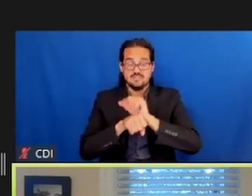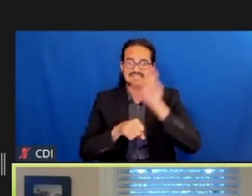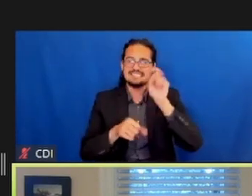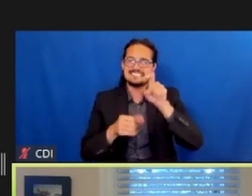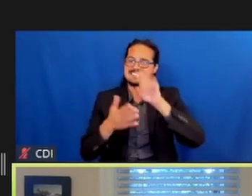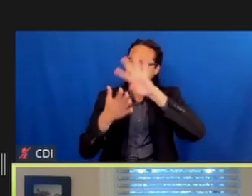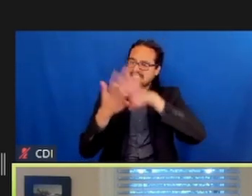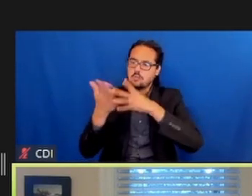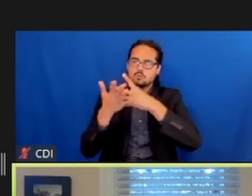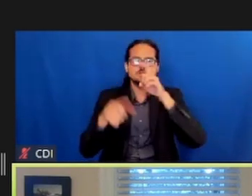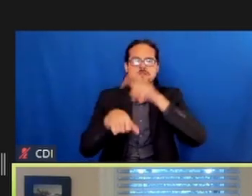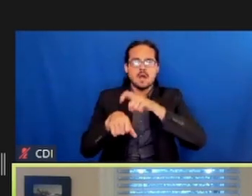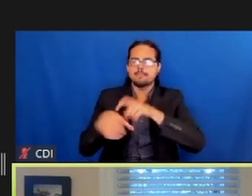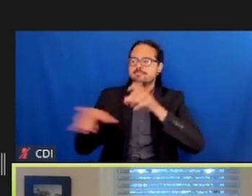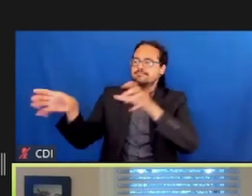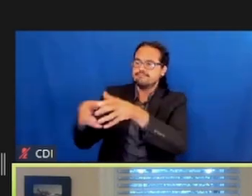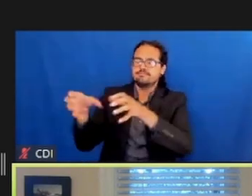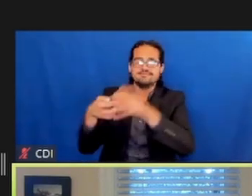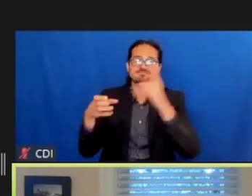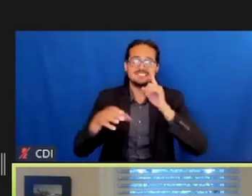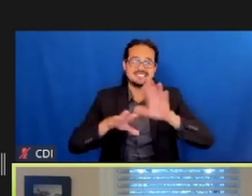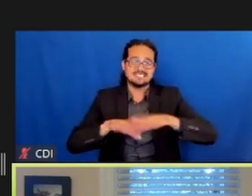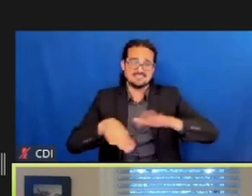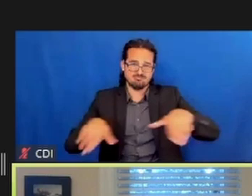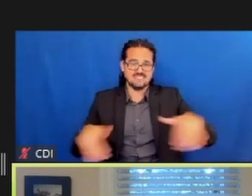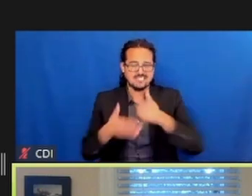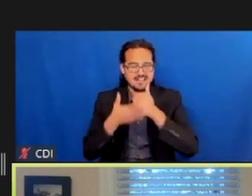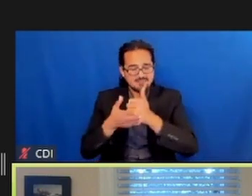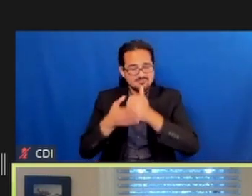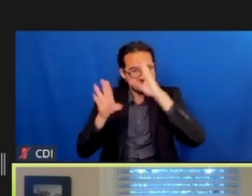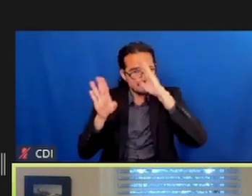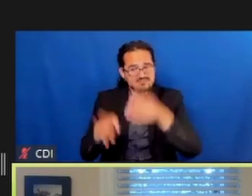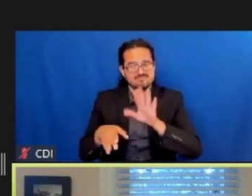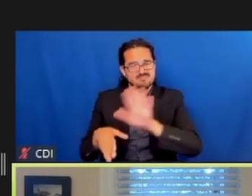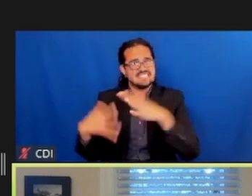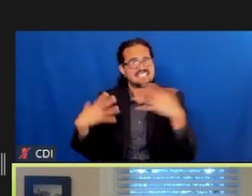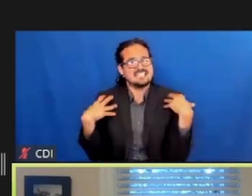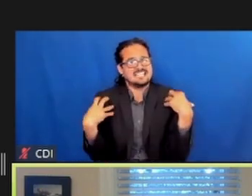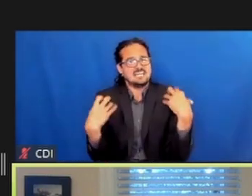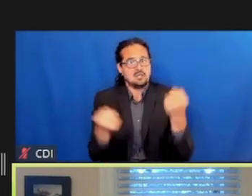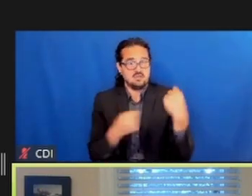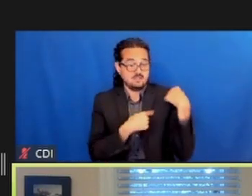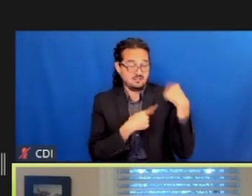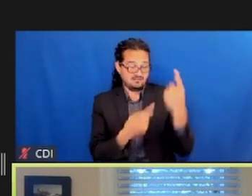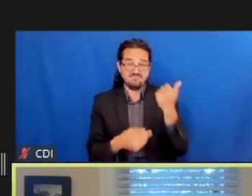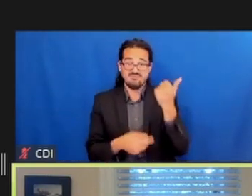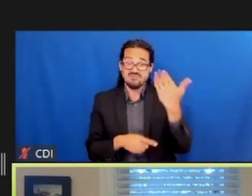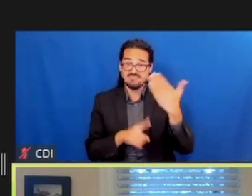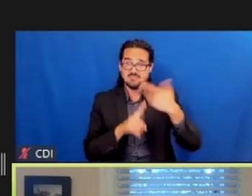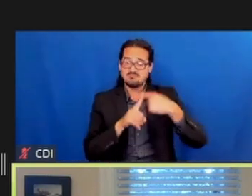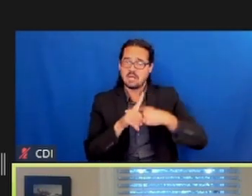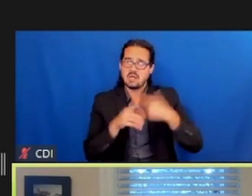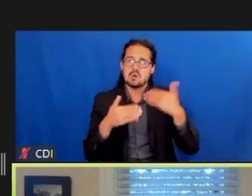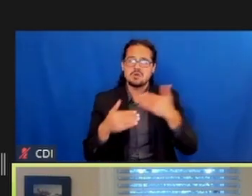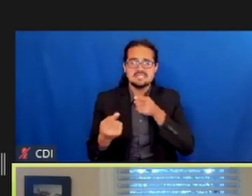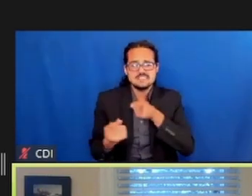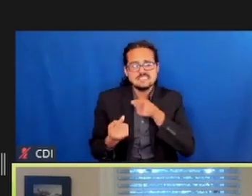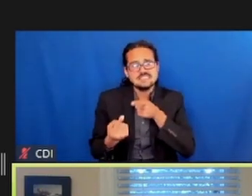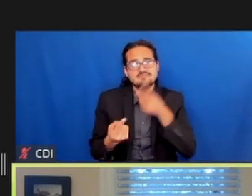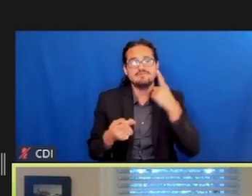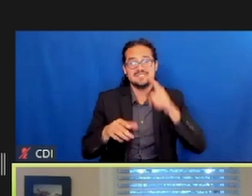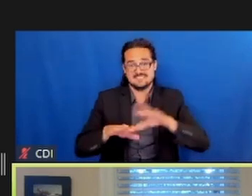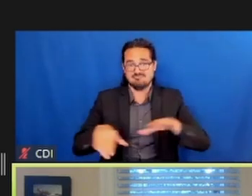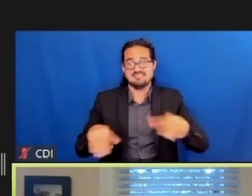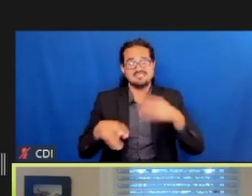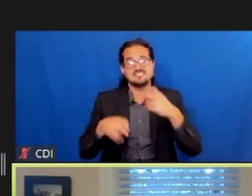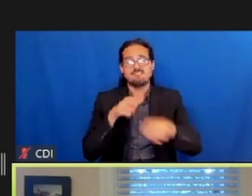helping your children heal from a really tough 15 months. So if we have resources at the county, if your children or adolescents